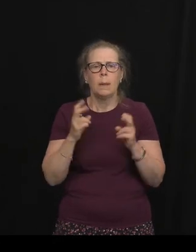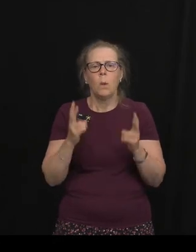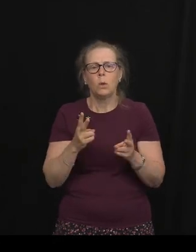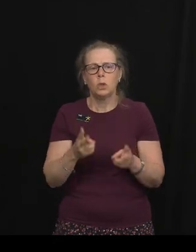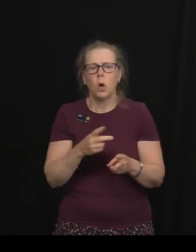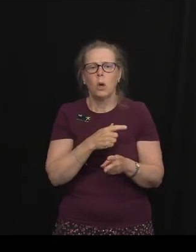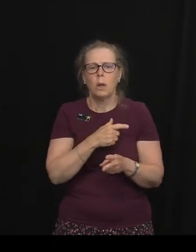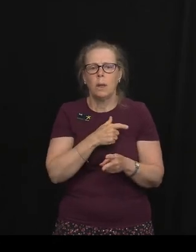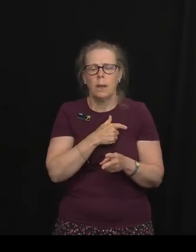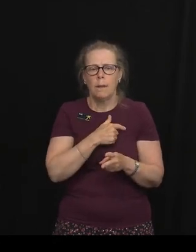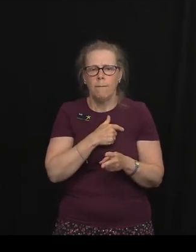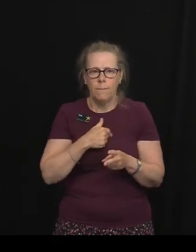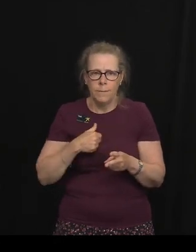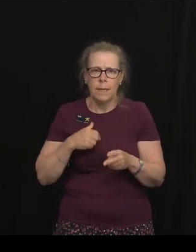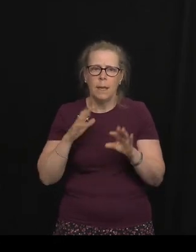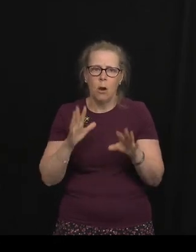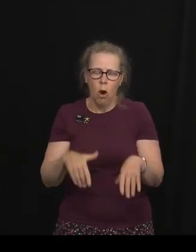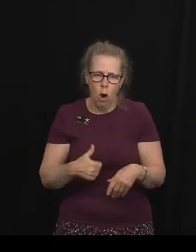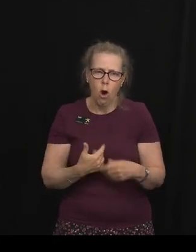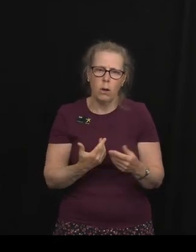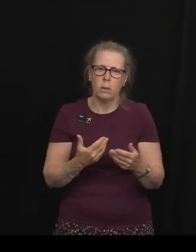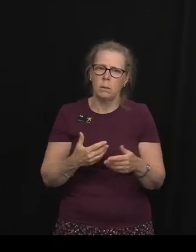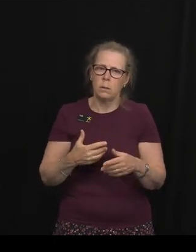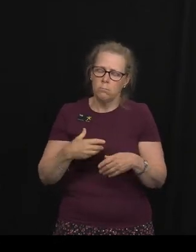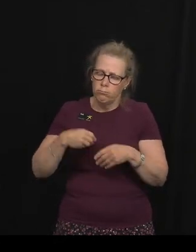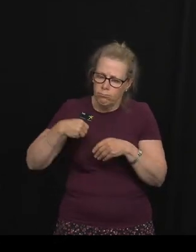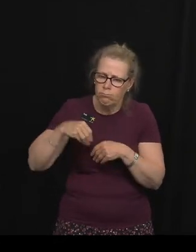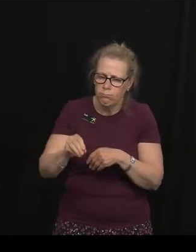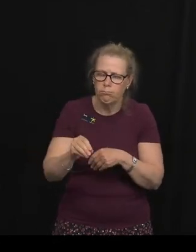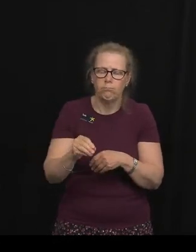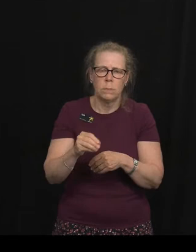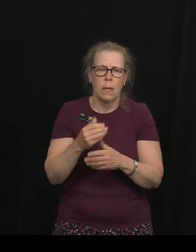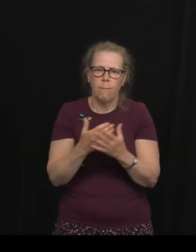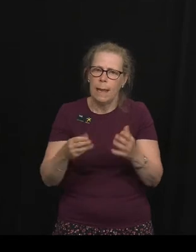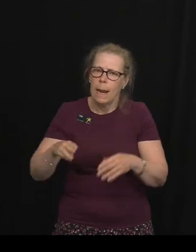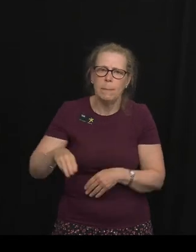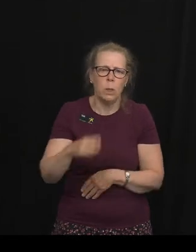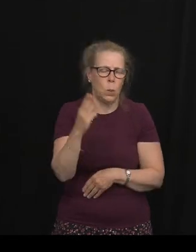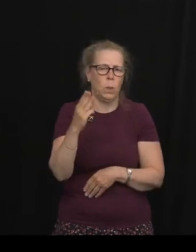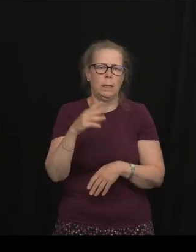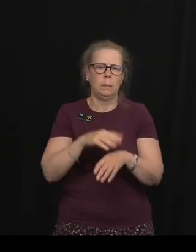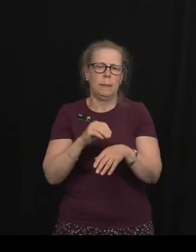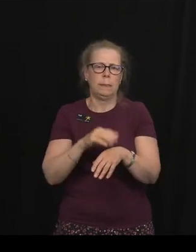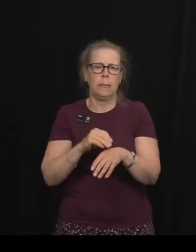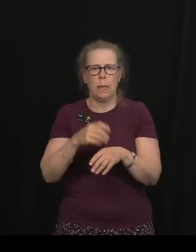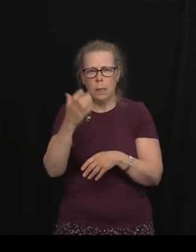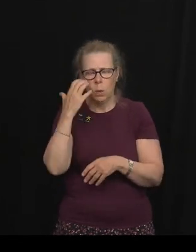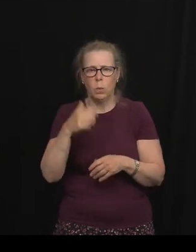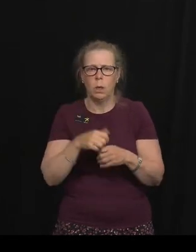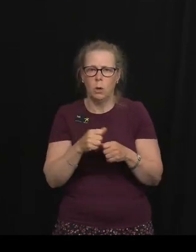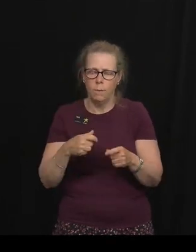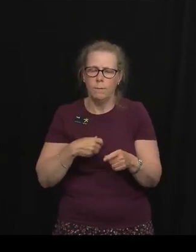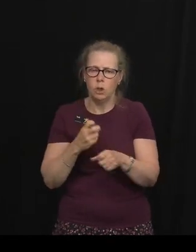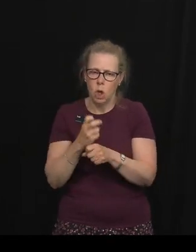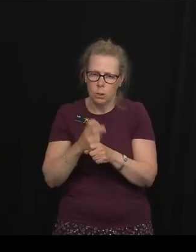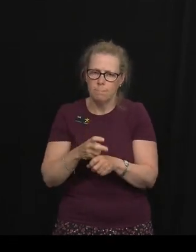over 1.6 billion Swedish crowns to combat the pandemic and ease the effects of